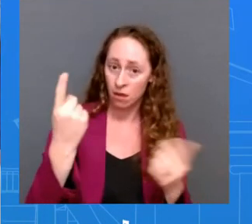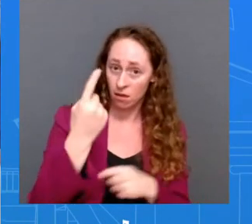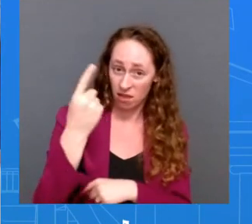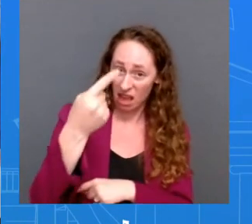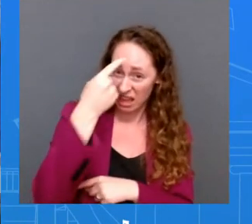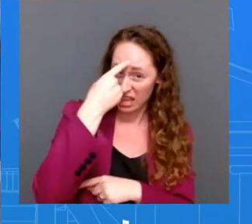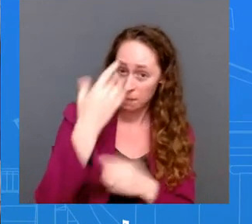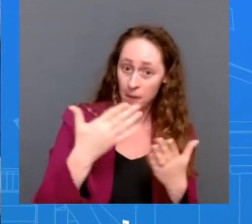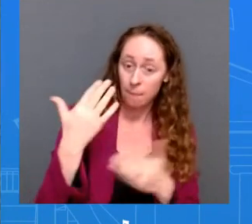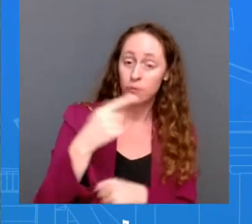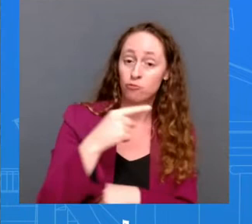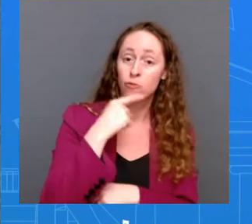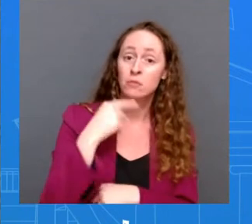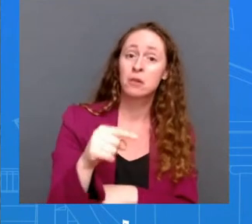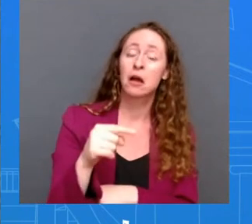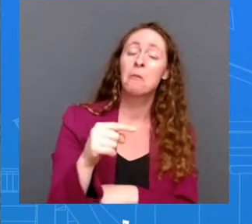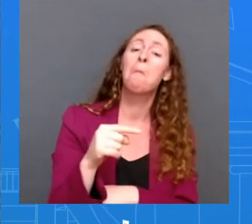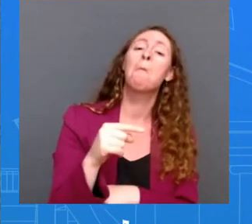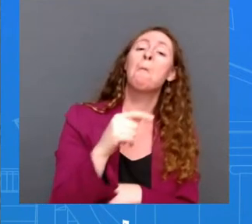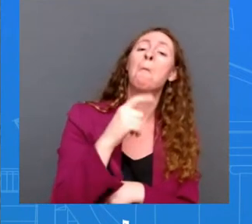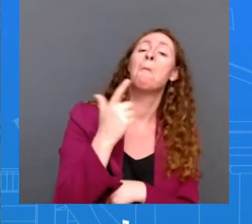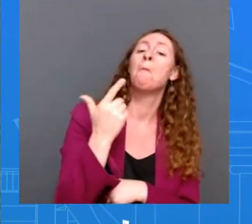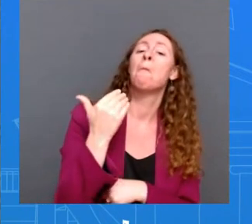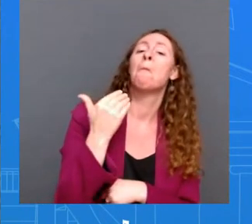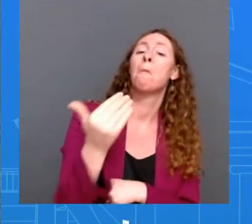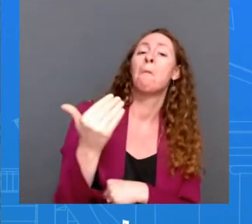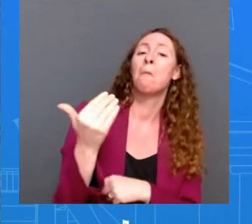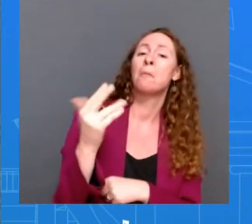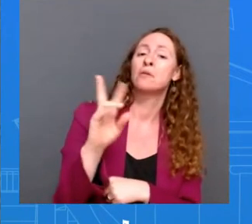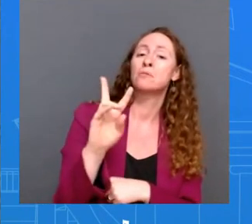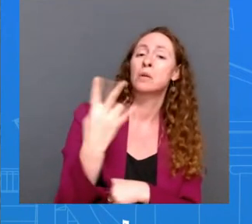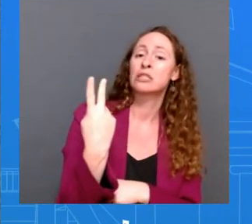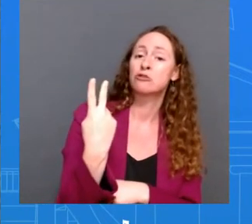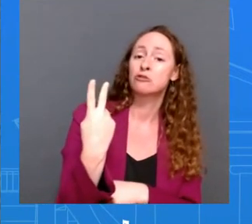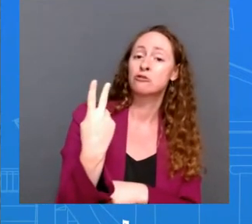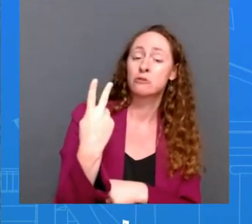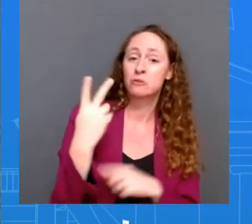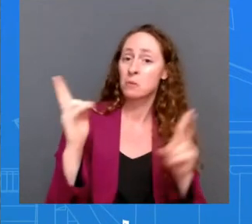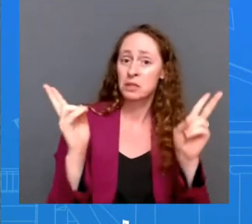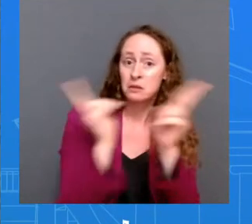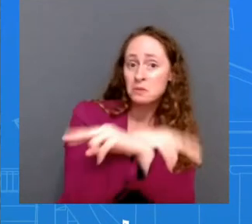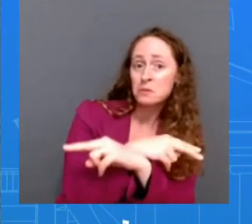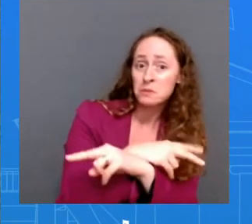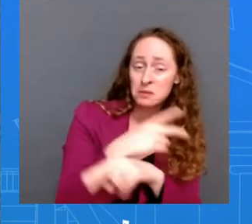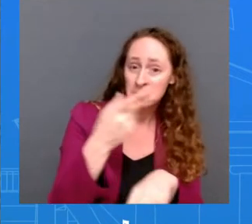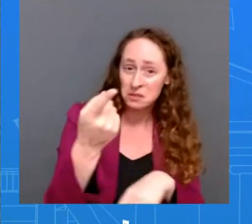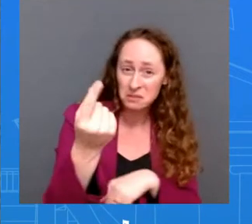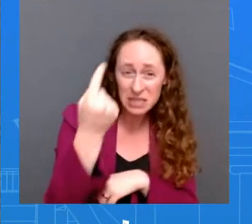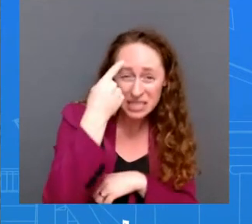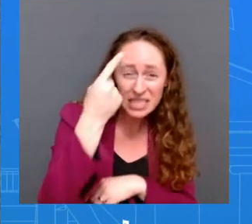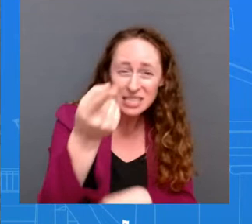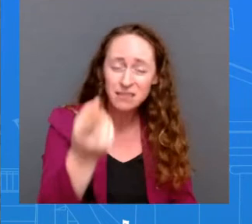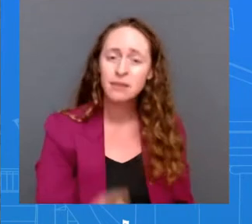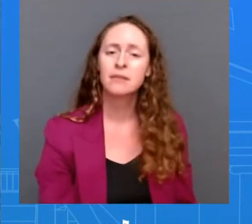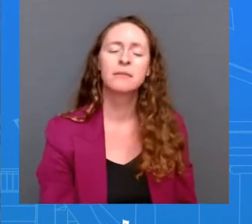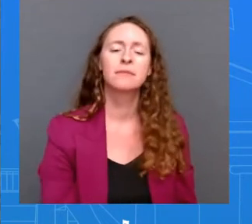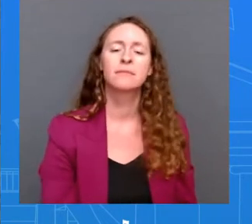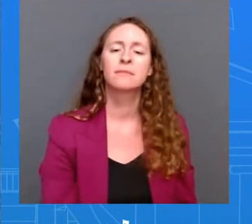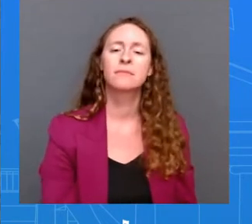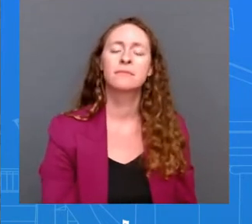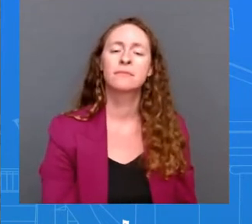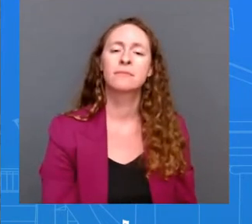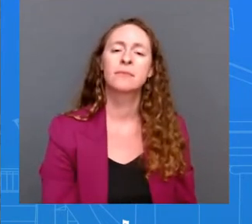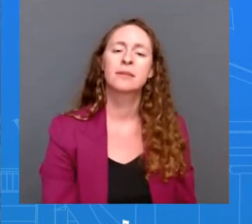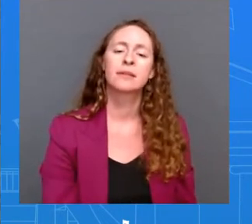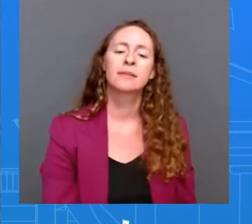theirs? That's a better question for the Russians. What I can tell you is that we put forth a serious proposal. And I know everybody is making some assumptions here about